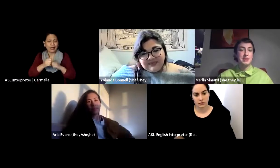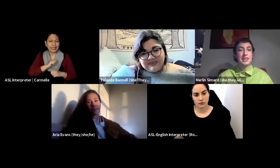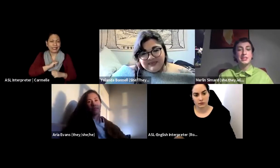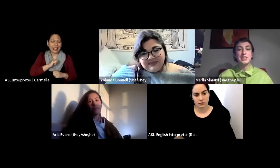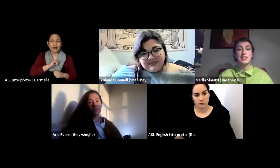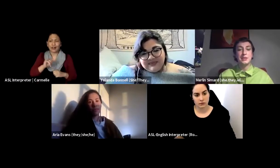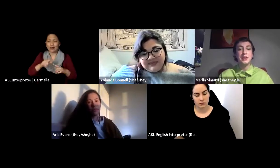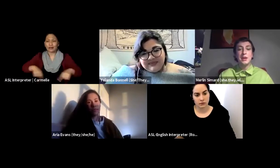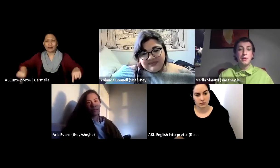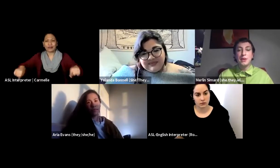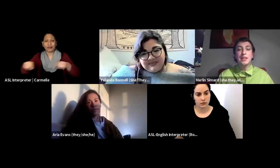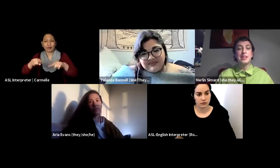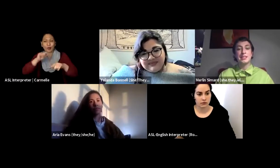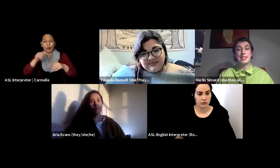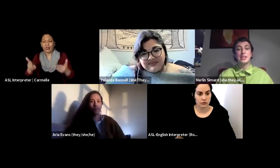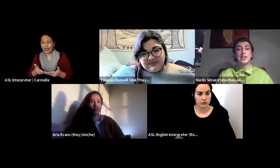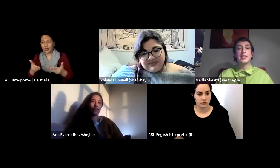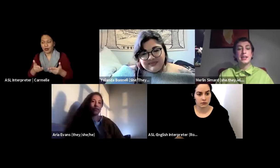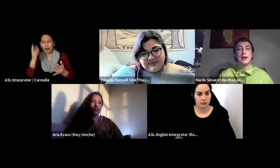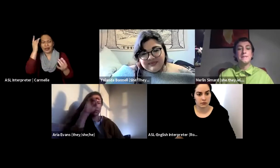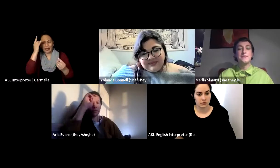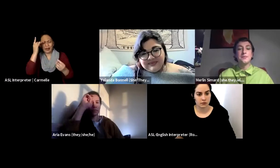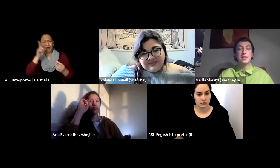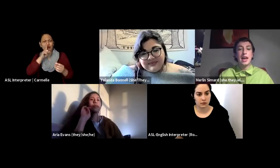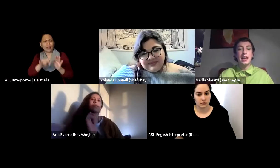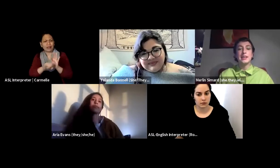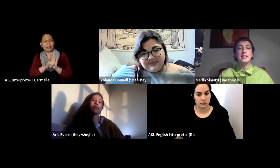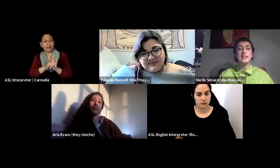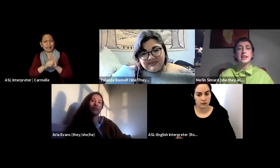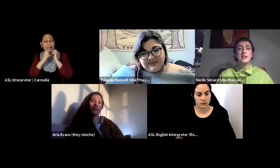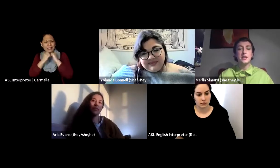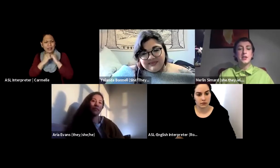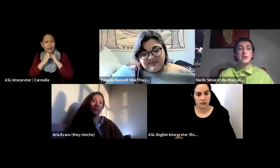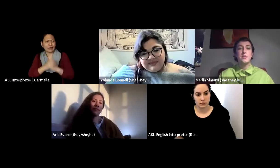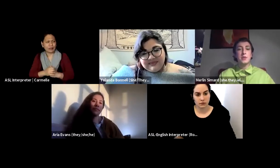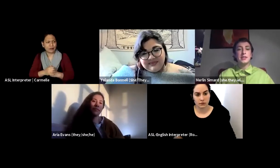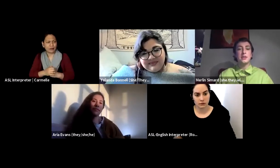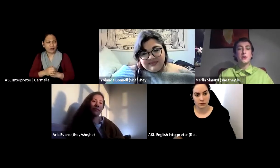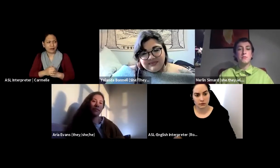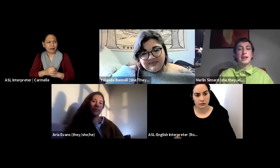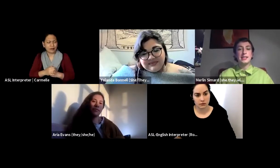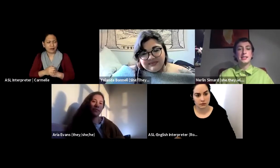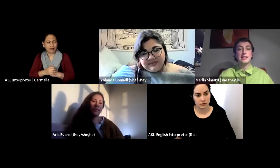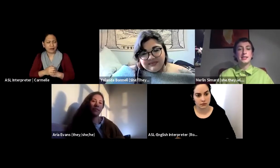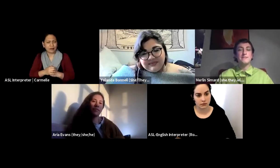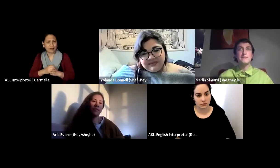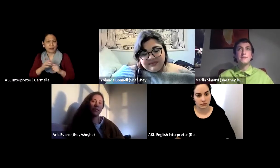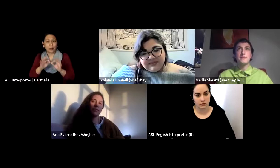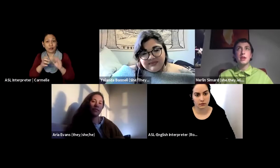own limitations and what we think is sacred. And is there, within your own